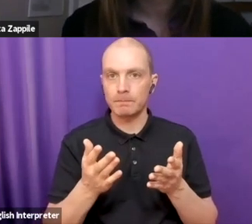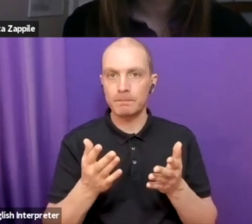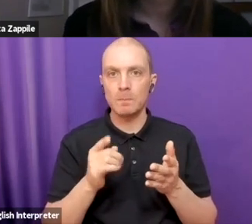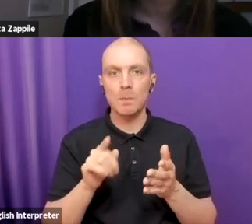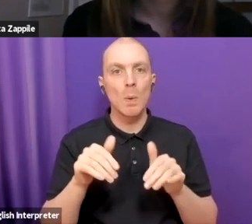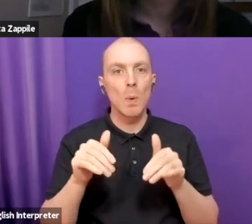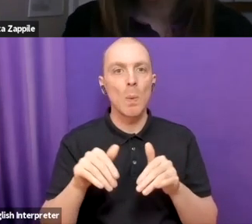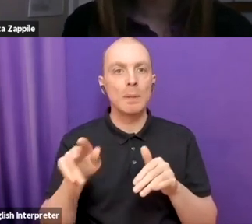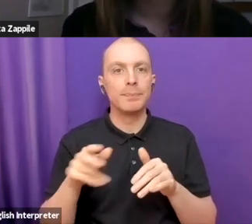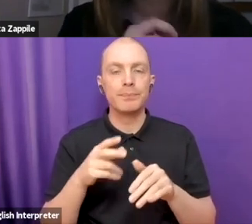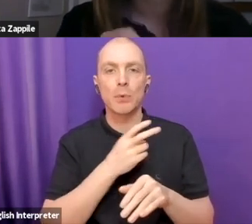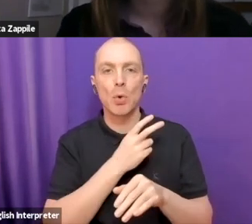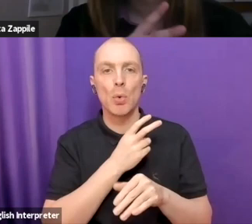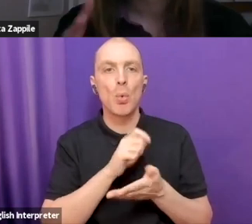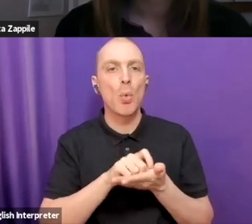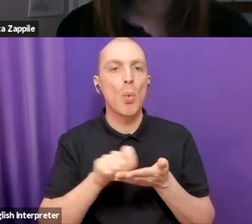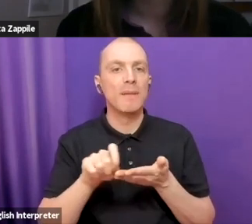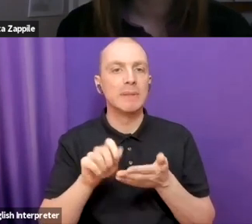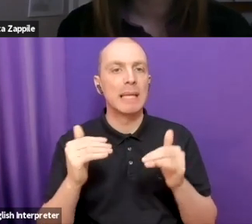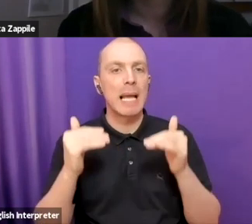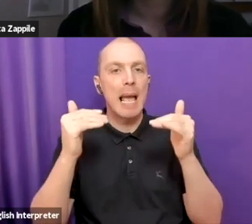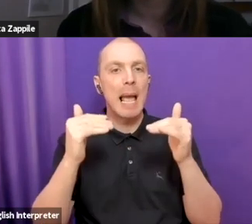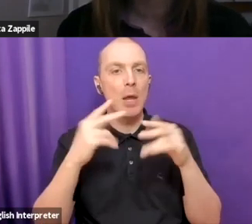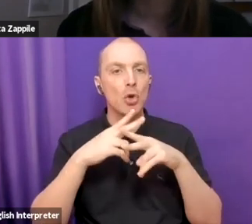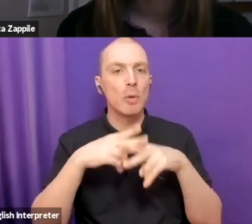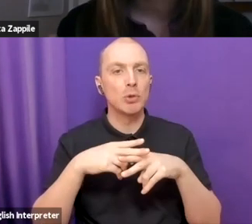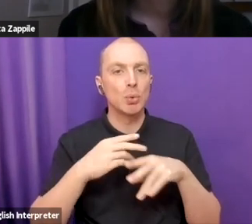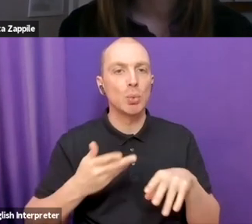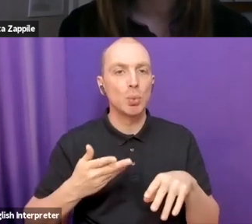of the High Commissioner of Human Rights to publish the final